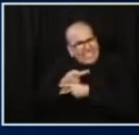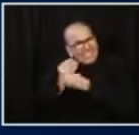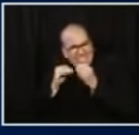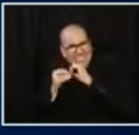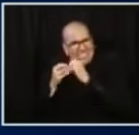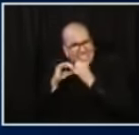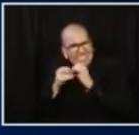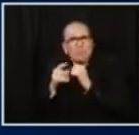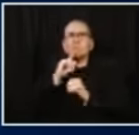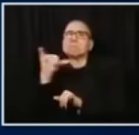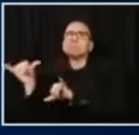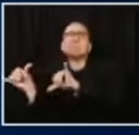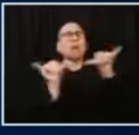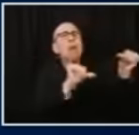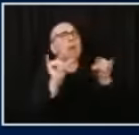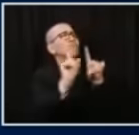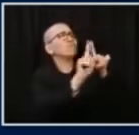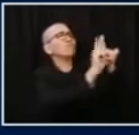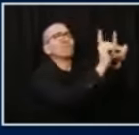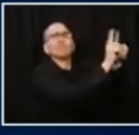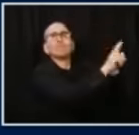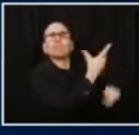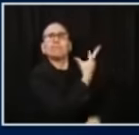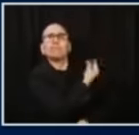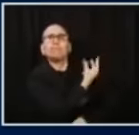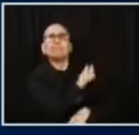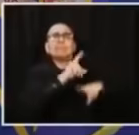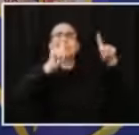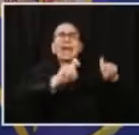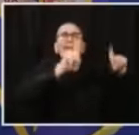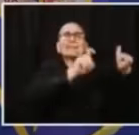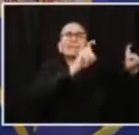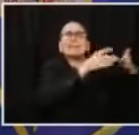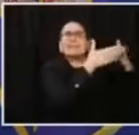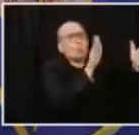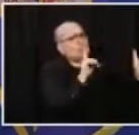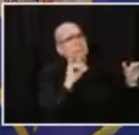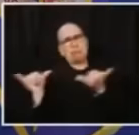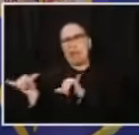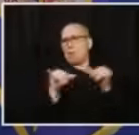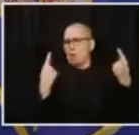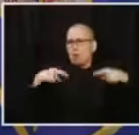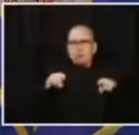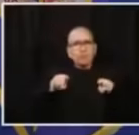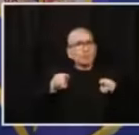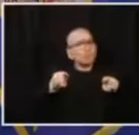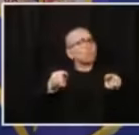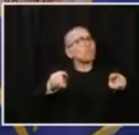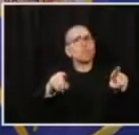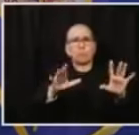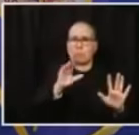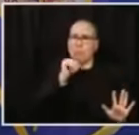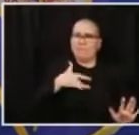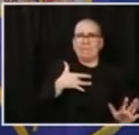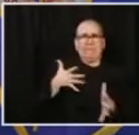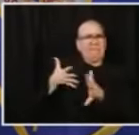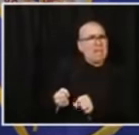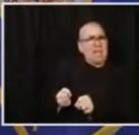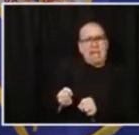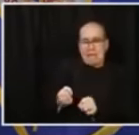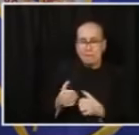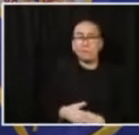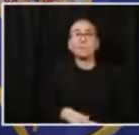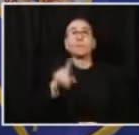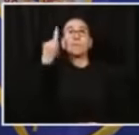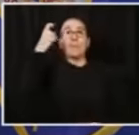we expect from all of the vaccines that are approved in the United States. One of the things, as the governor said, that's been done to make